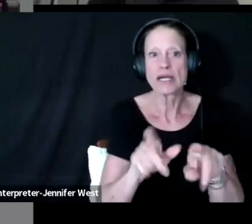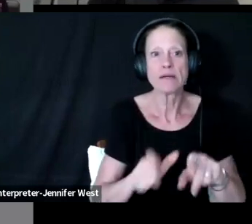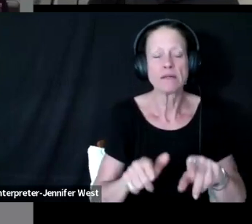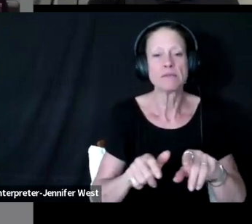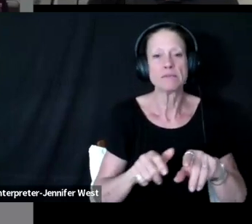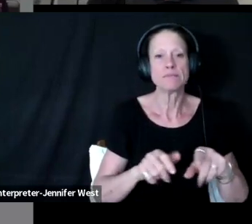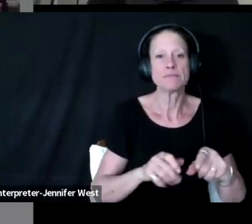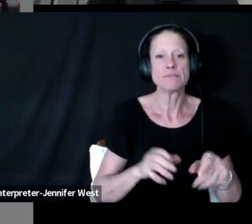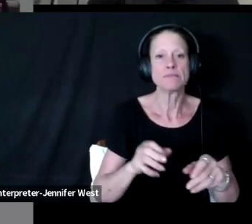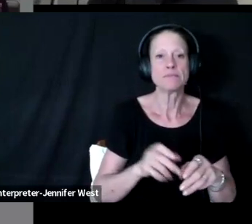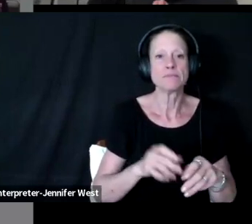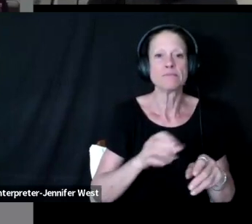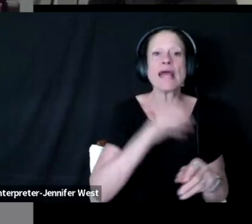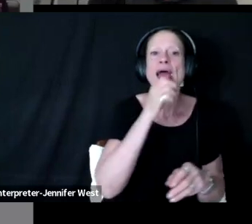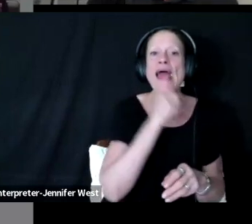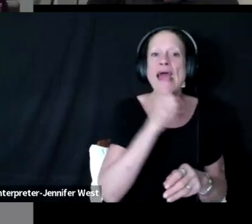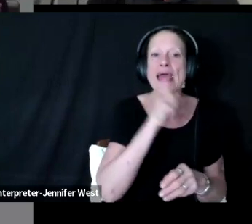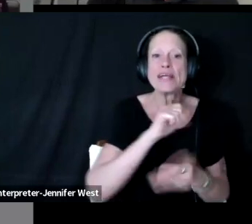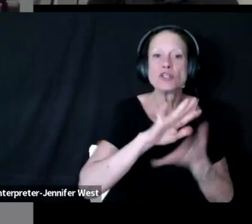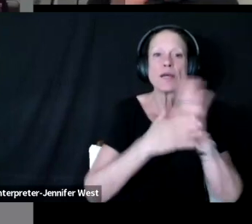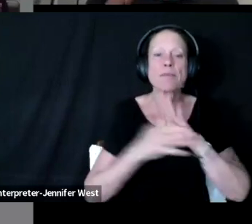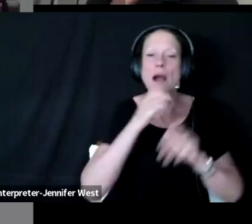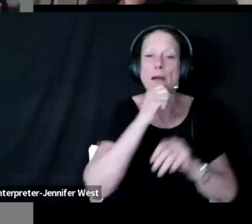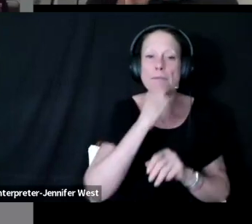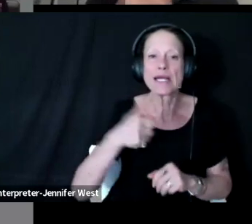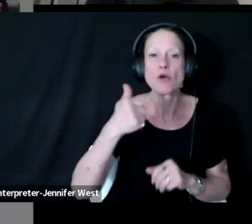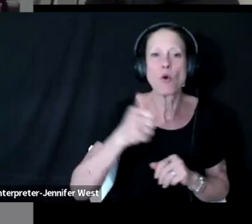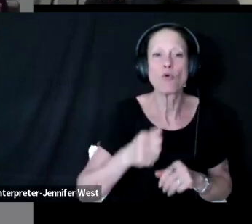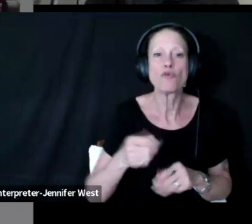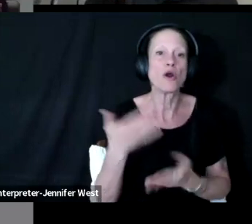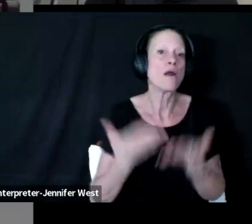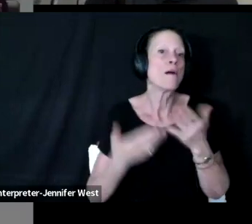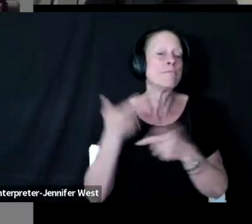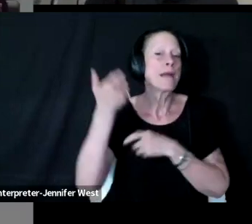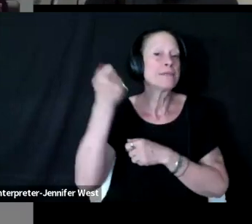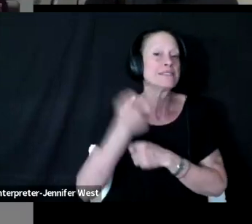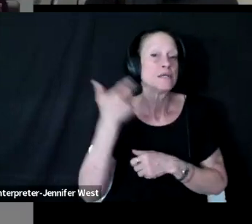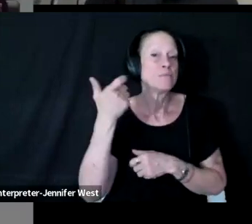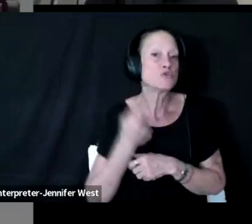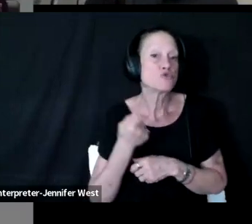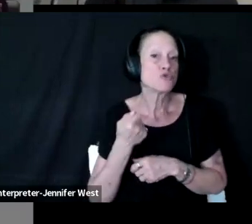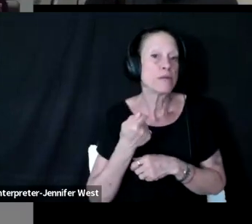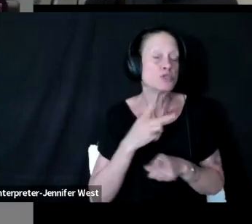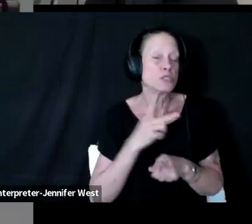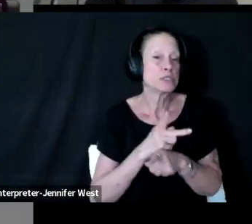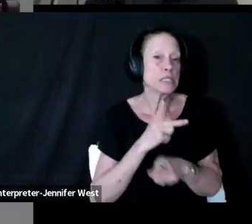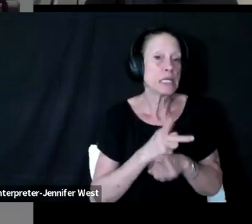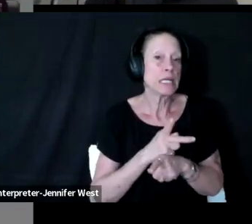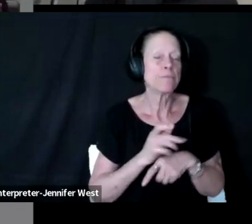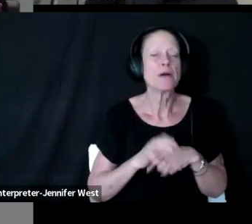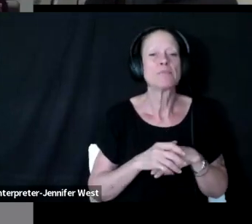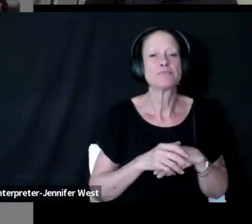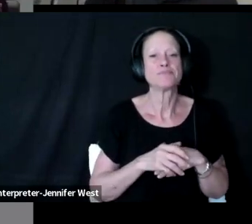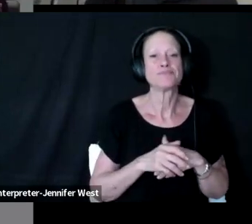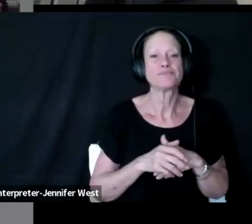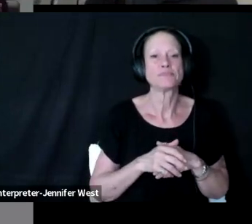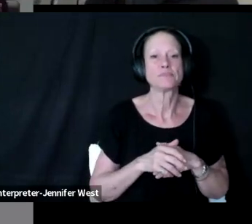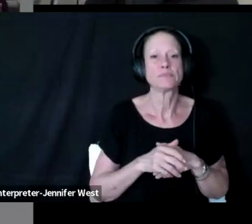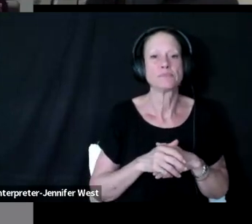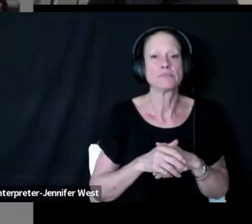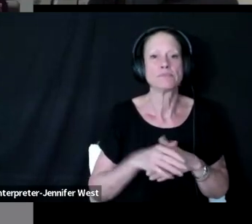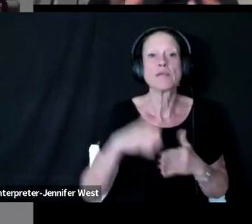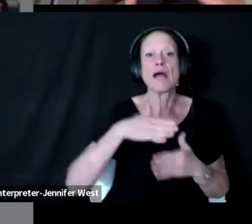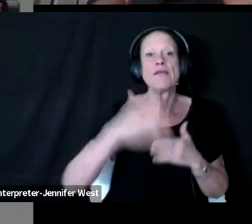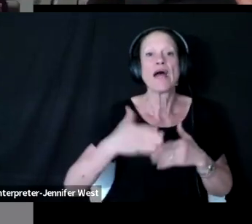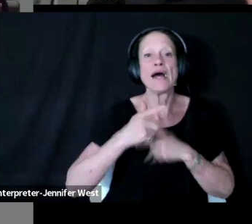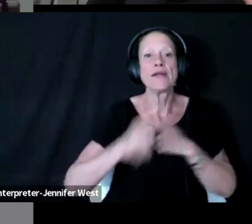has digital information like subscriptions they want to keep, There's an end of life